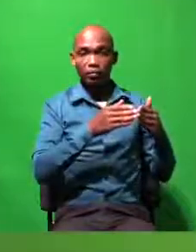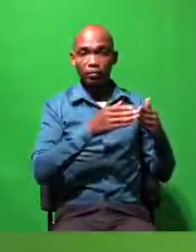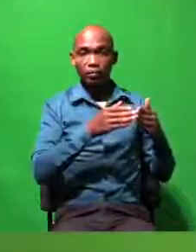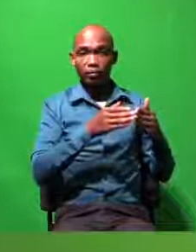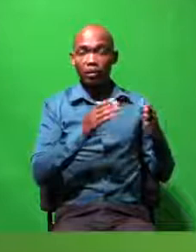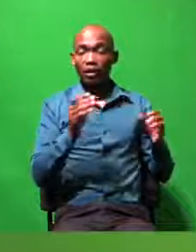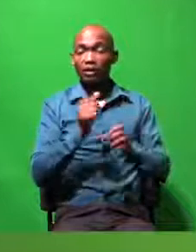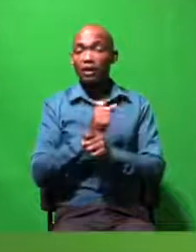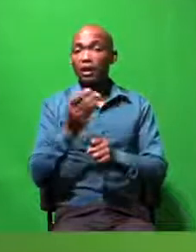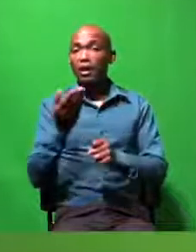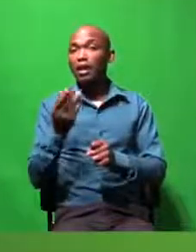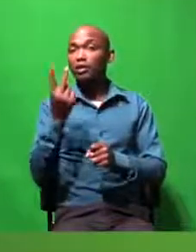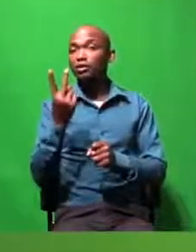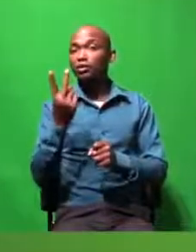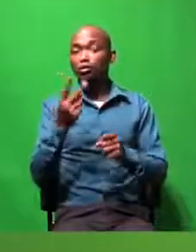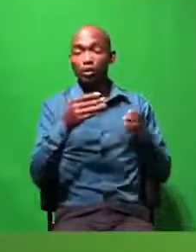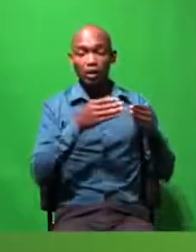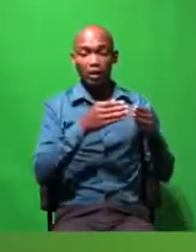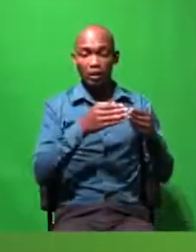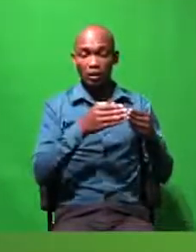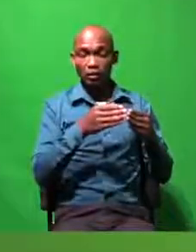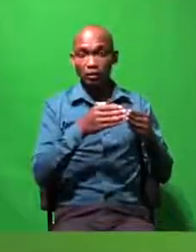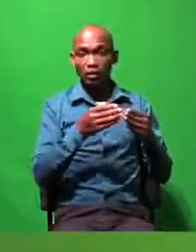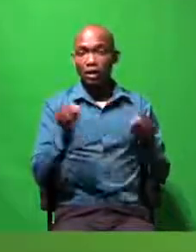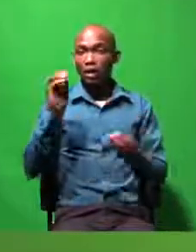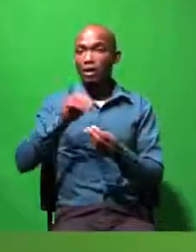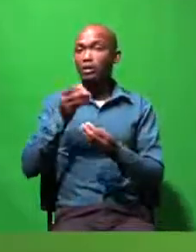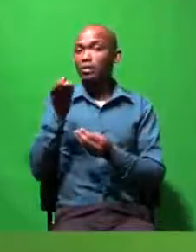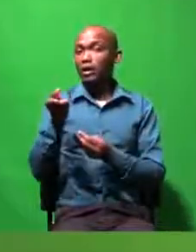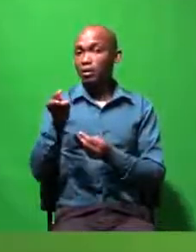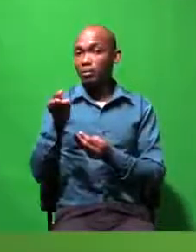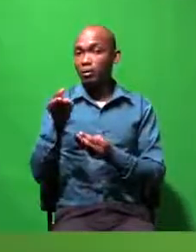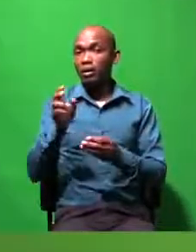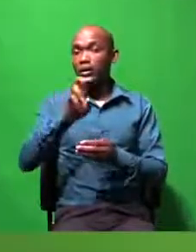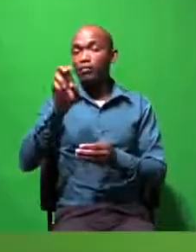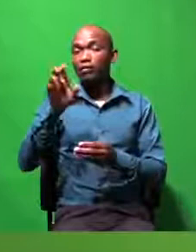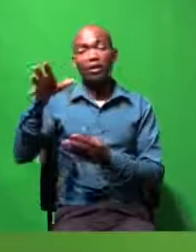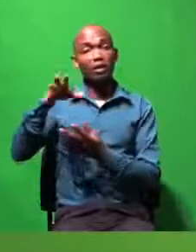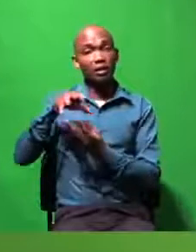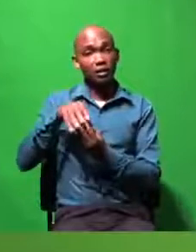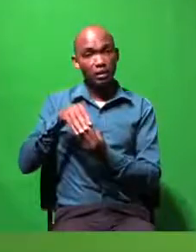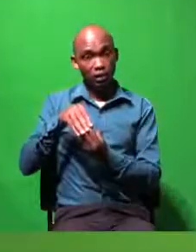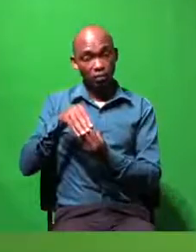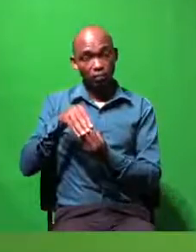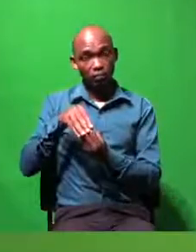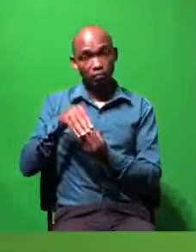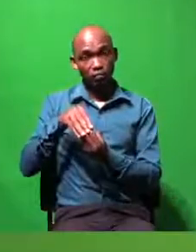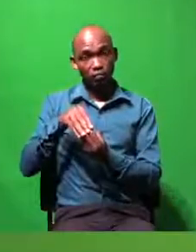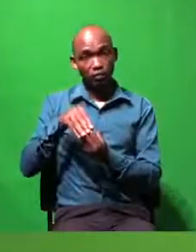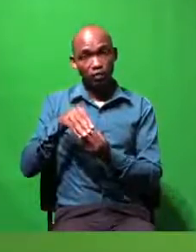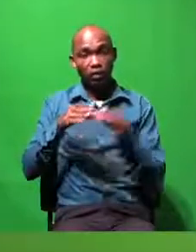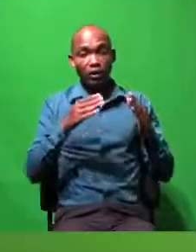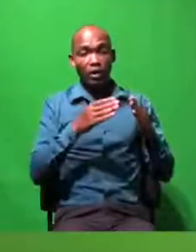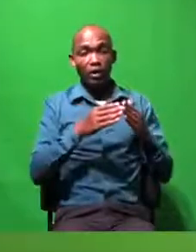Take any two angles, add up, and find the sum. If the sum is 90 degrees,